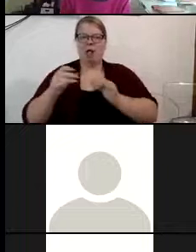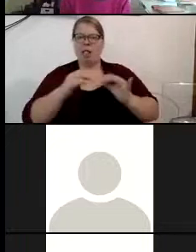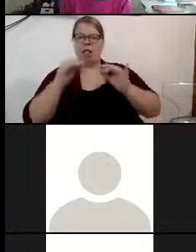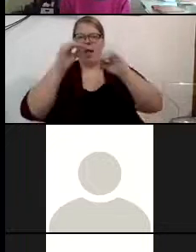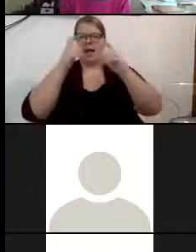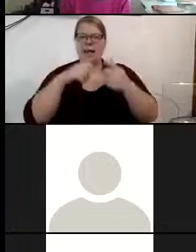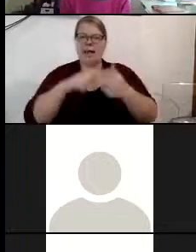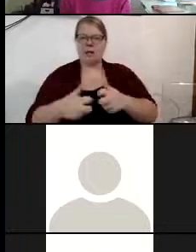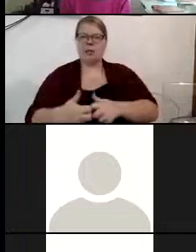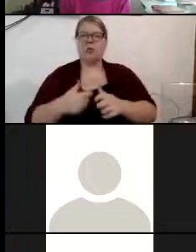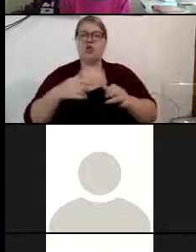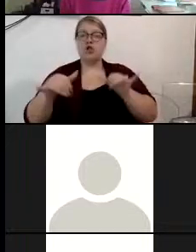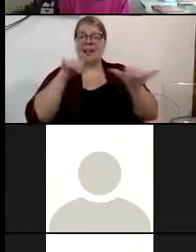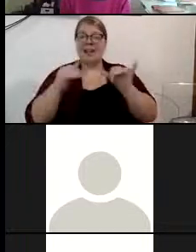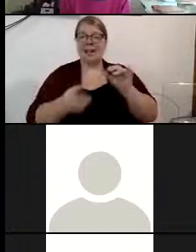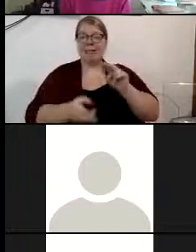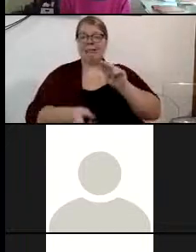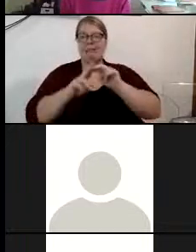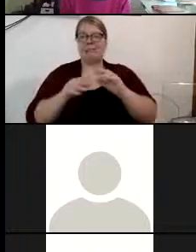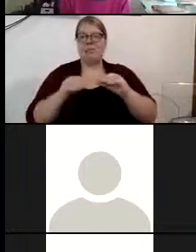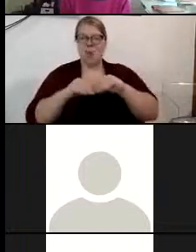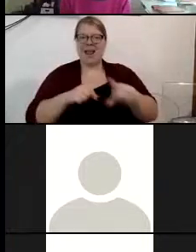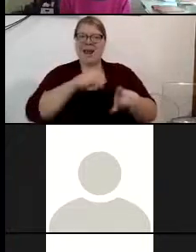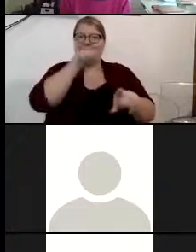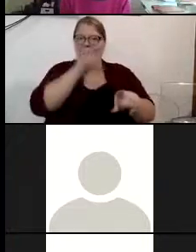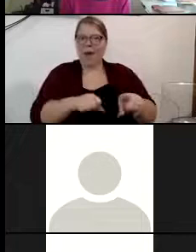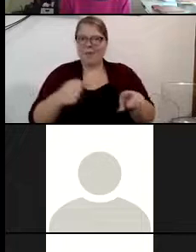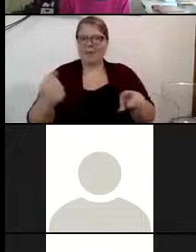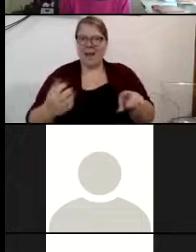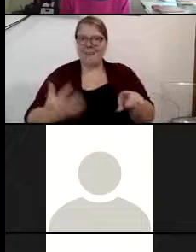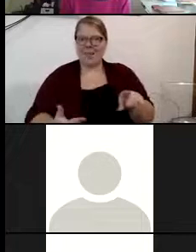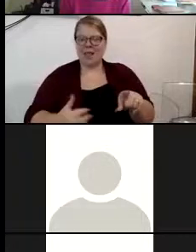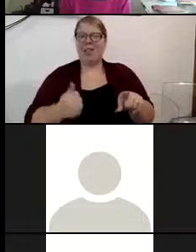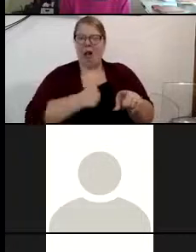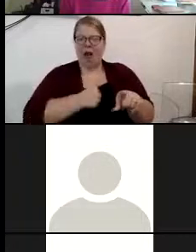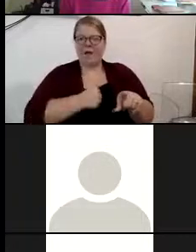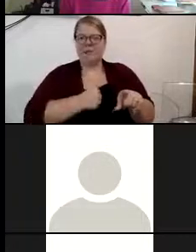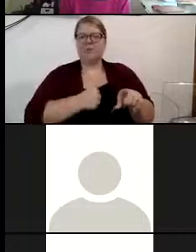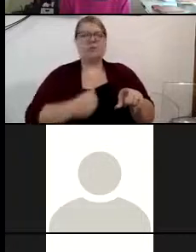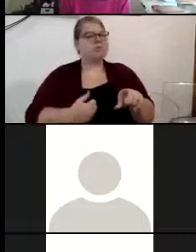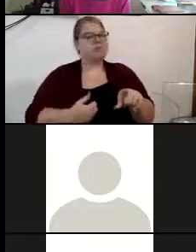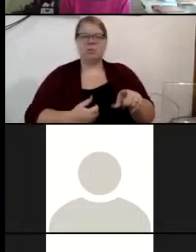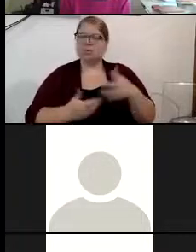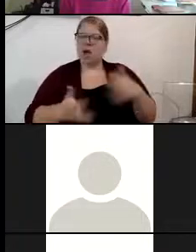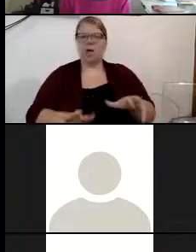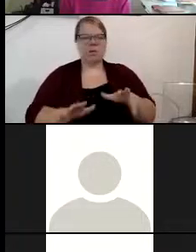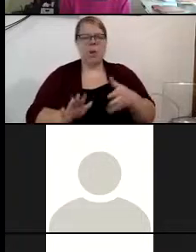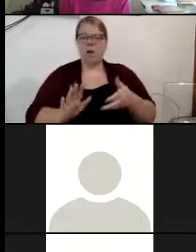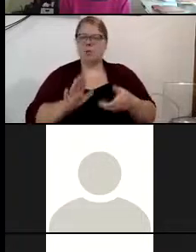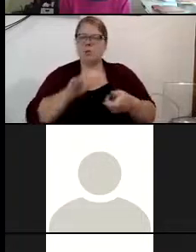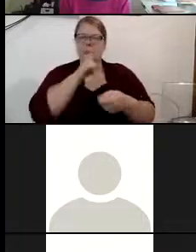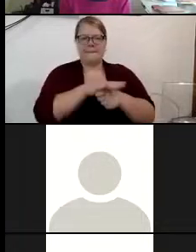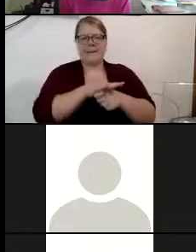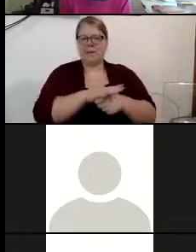increasing. He loves gambling. And in no way does he want to commit to total